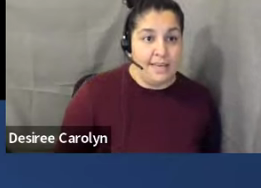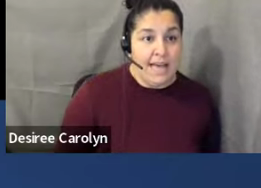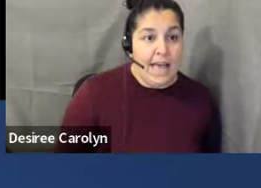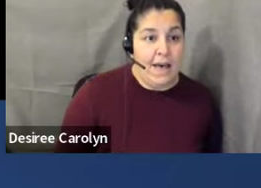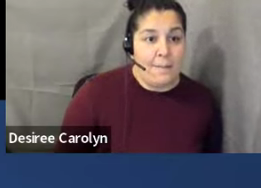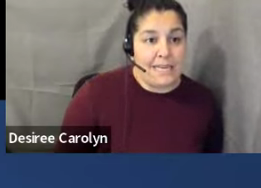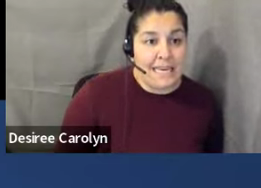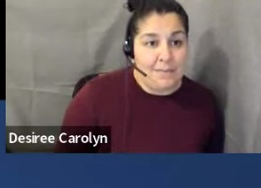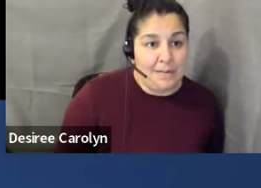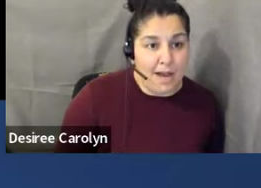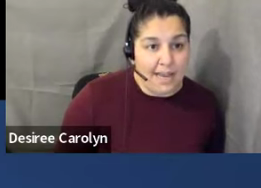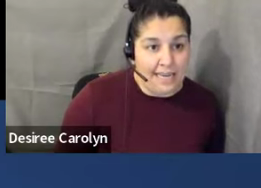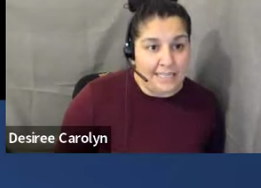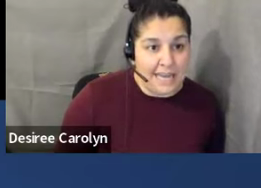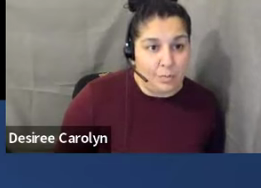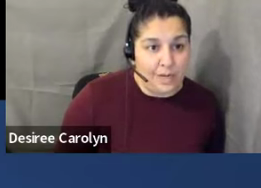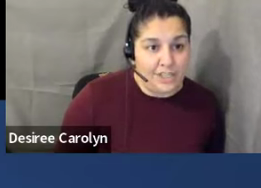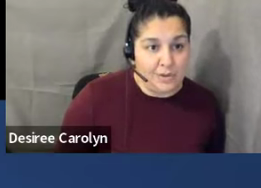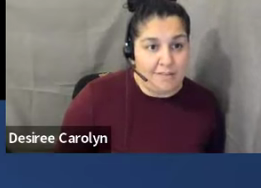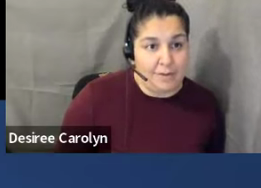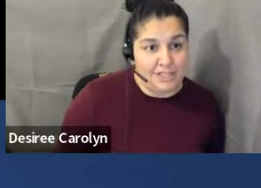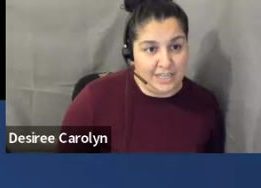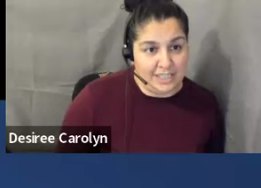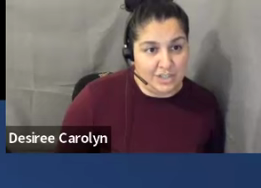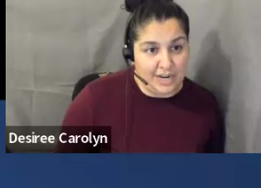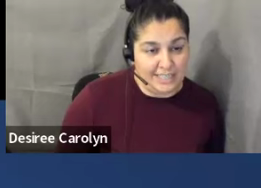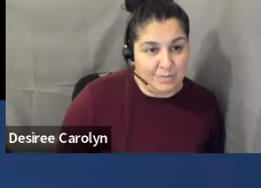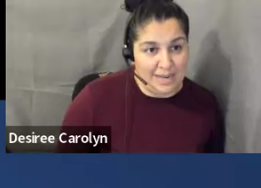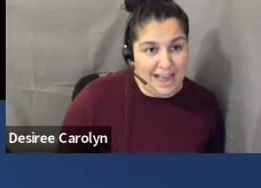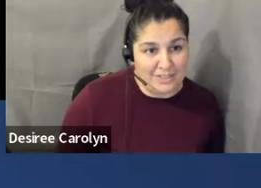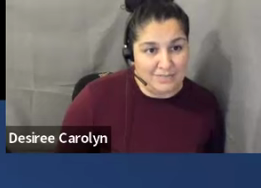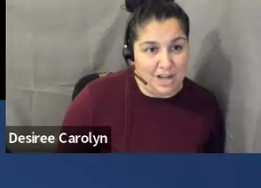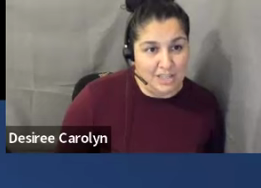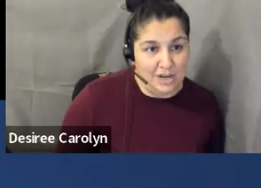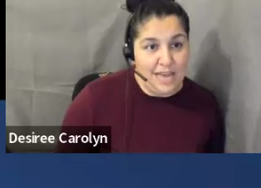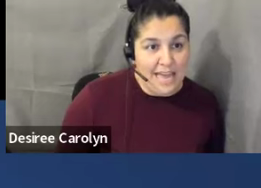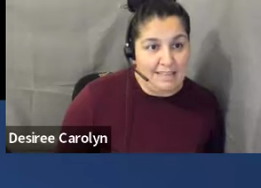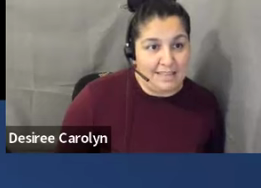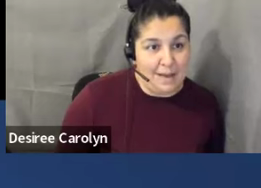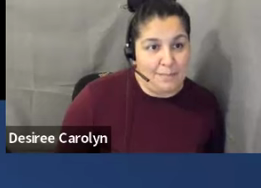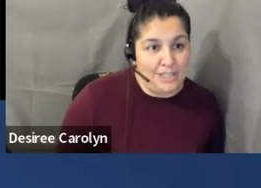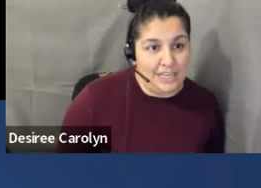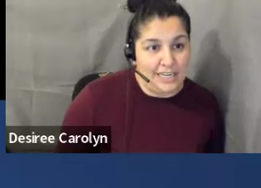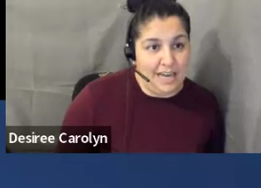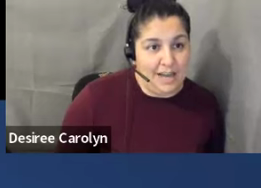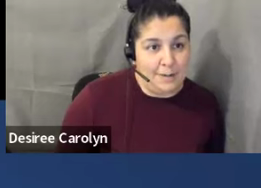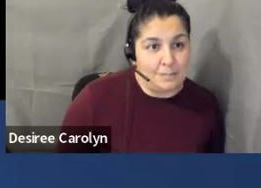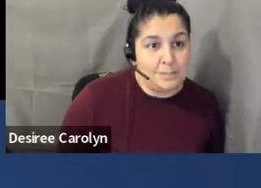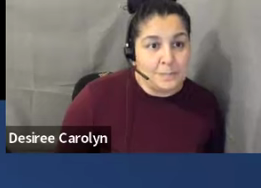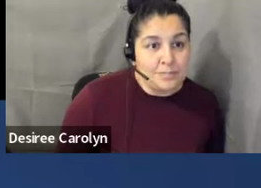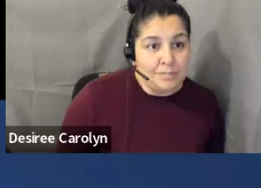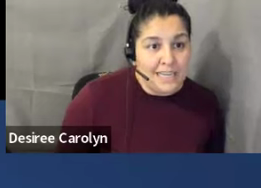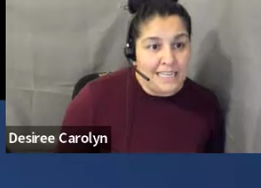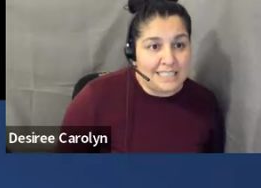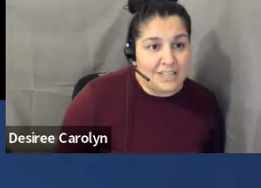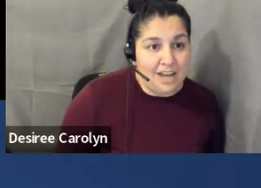with. But keep in mind that we do have budget constraints that we have to follow, and that budget